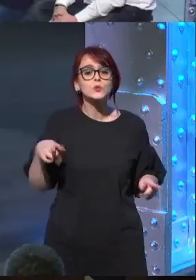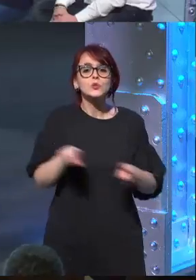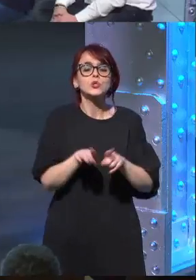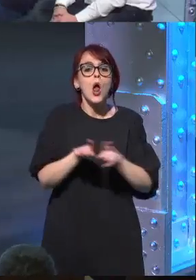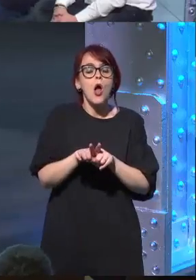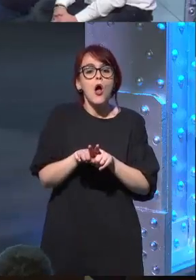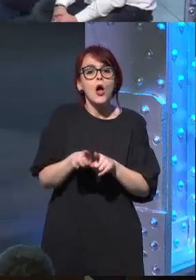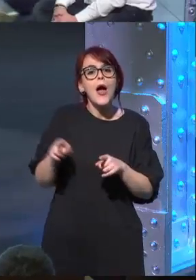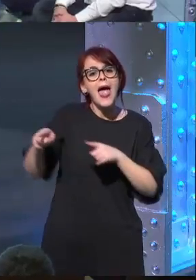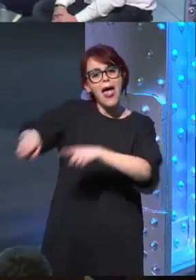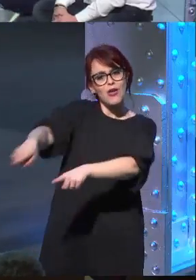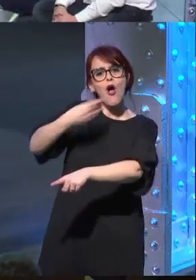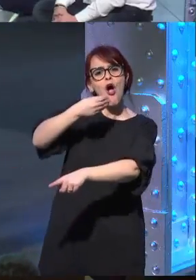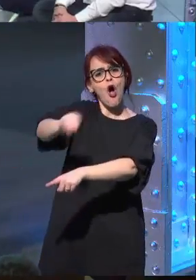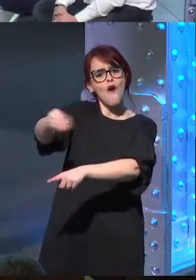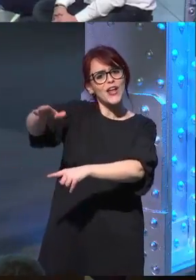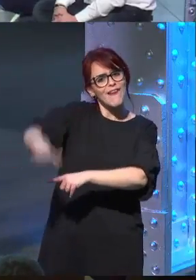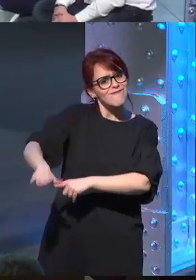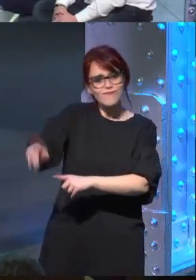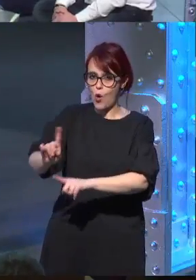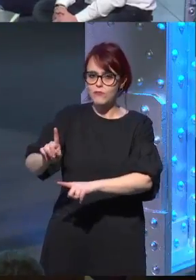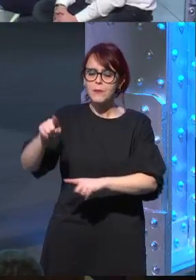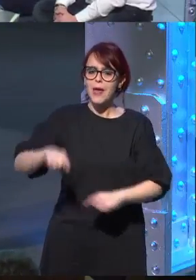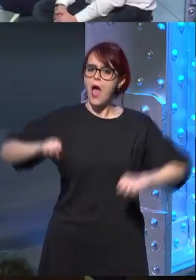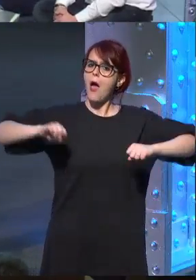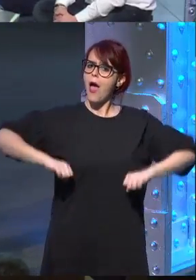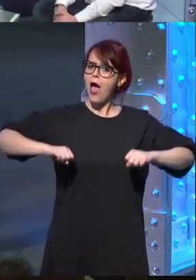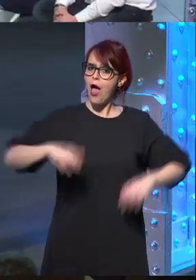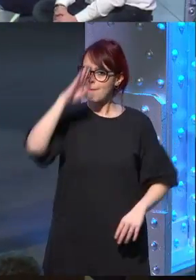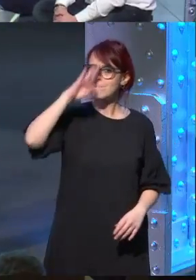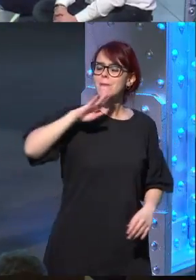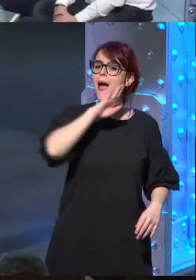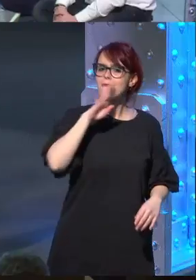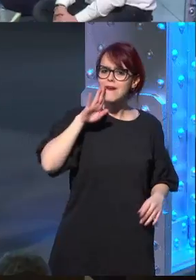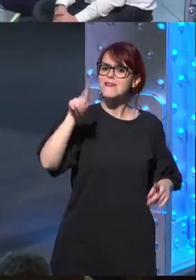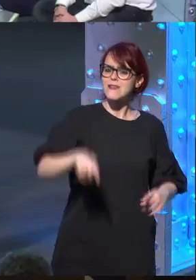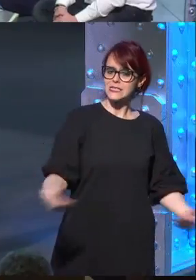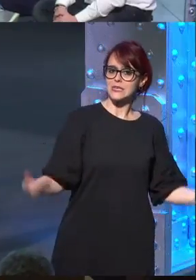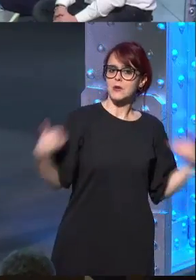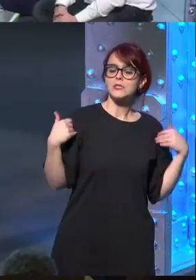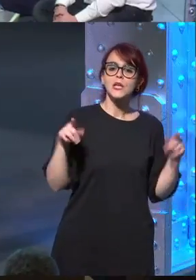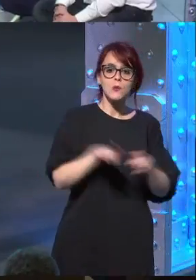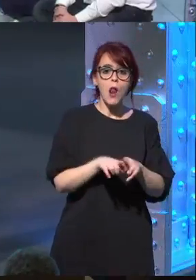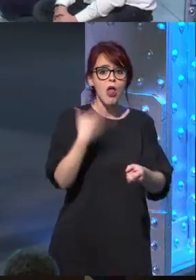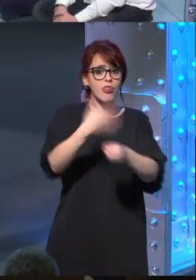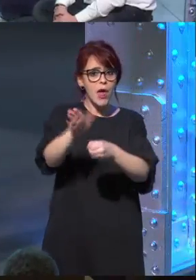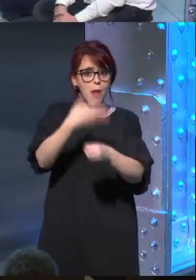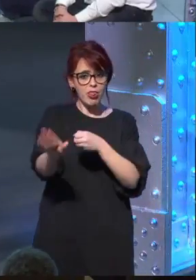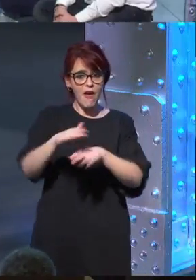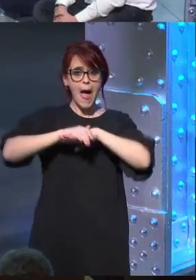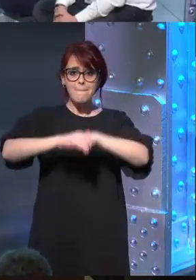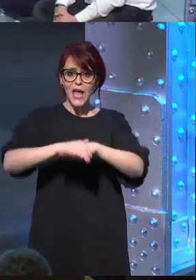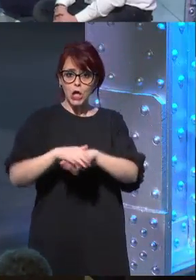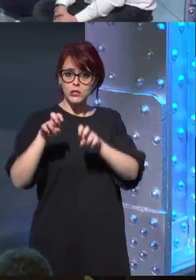Well, mainly what I said before, it's not just them, it's us too. We're used to